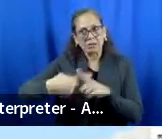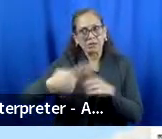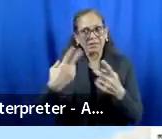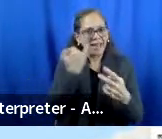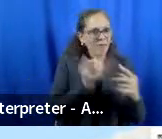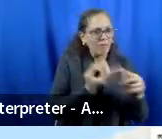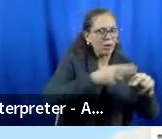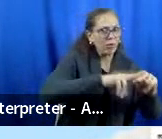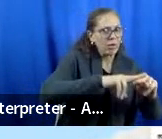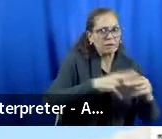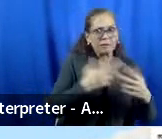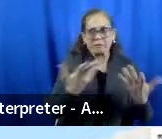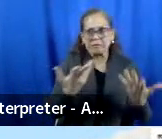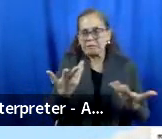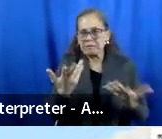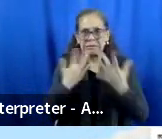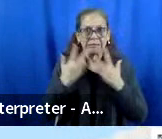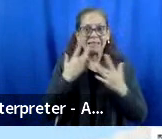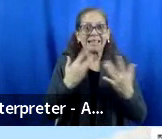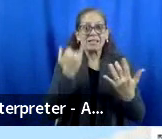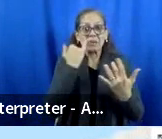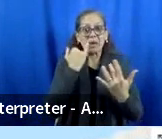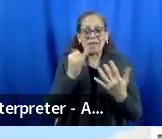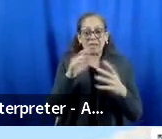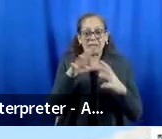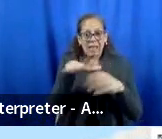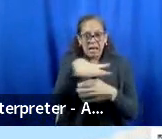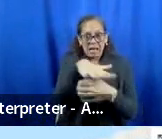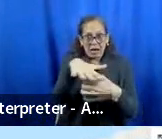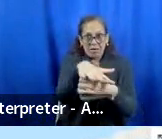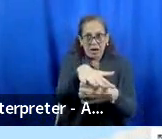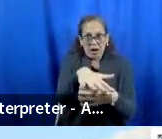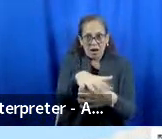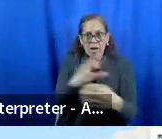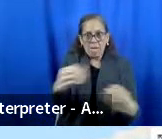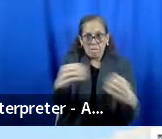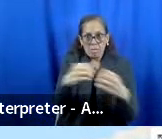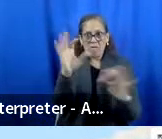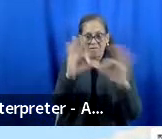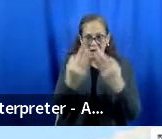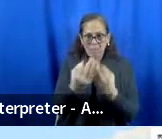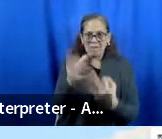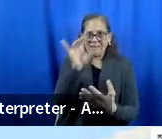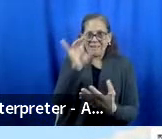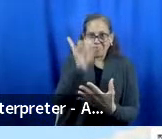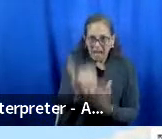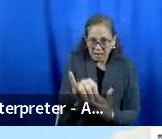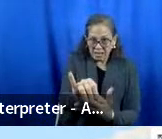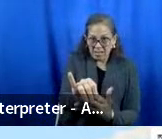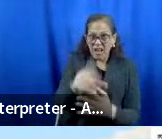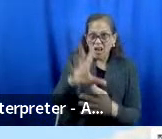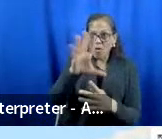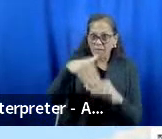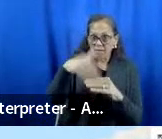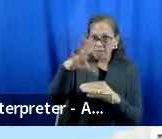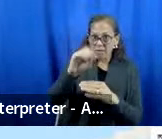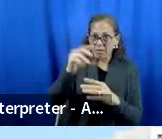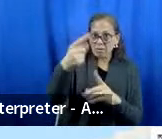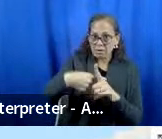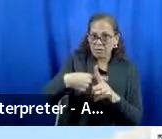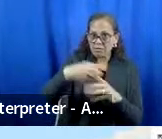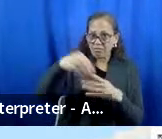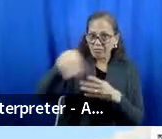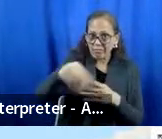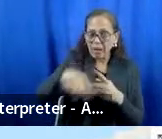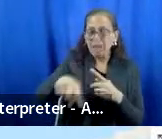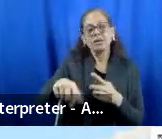if a neighborhood has more households in this situation, the neighborhood is a more at-risk neighborhood.